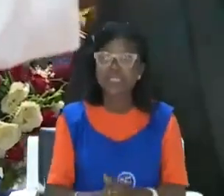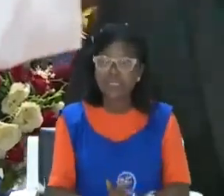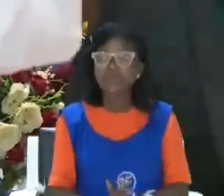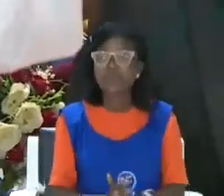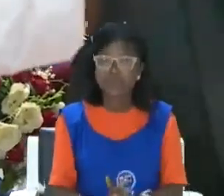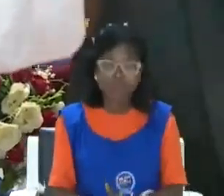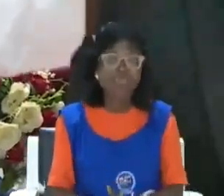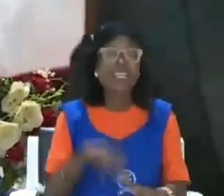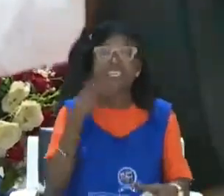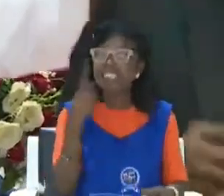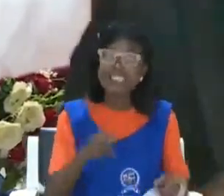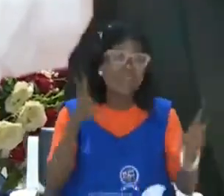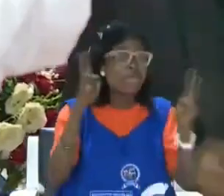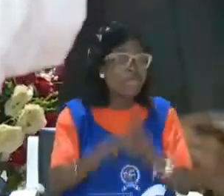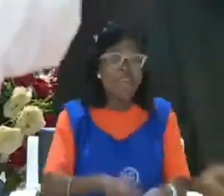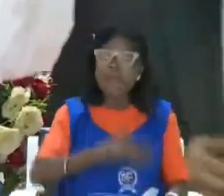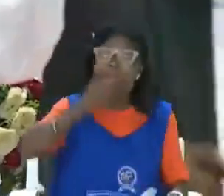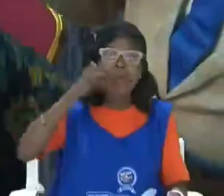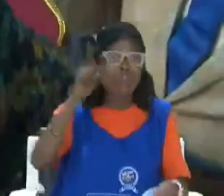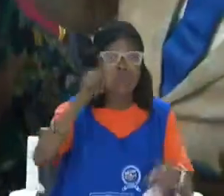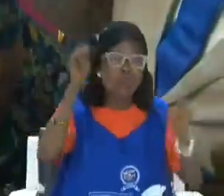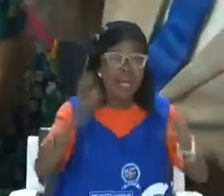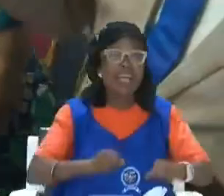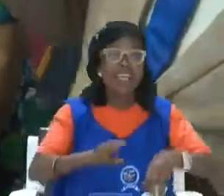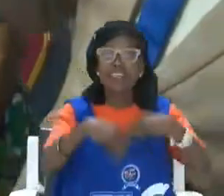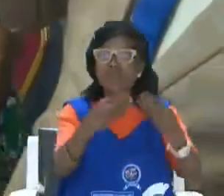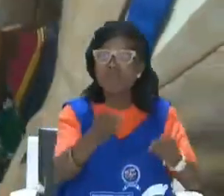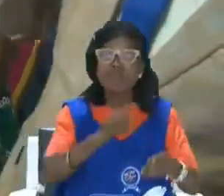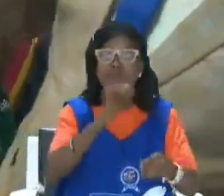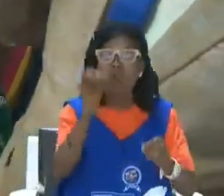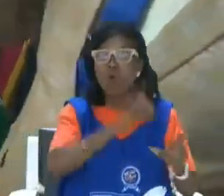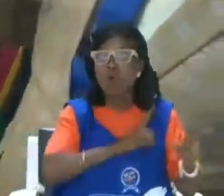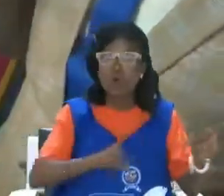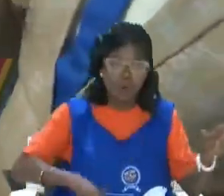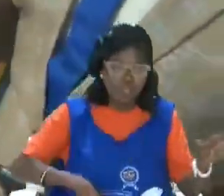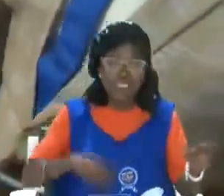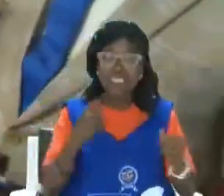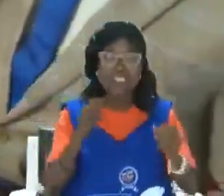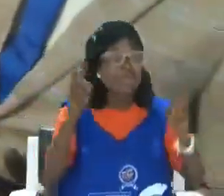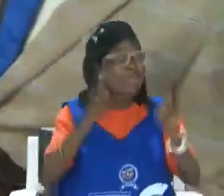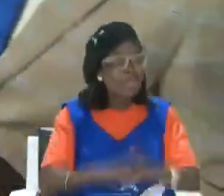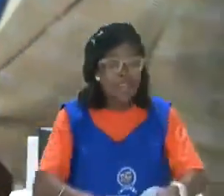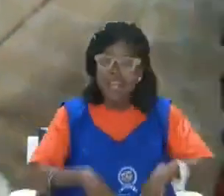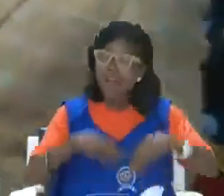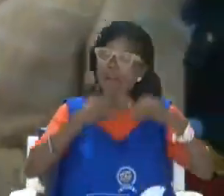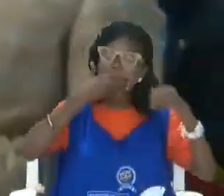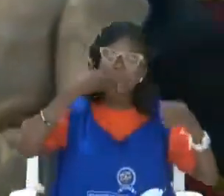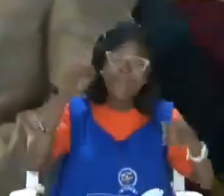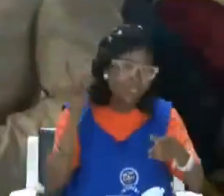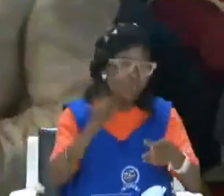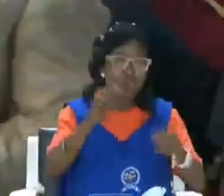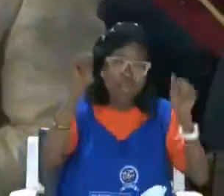The very best you can give me, O Lord, the very, very best you can give to any man.